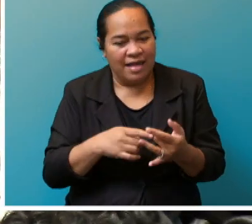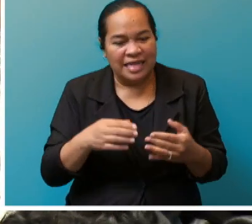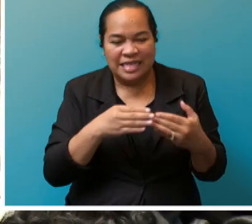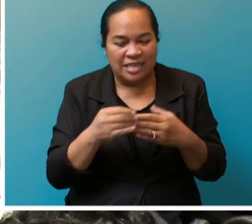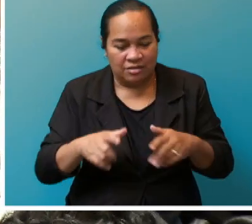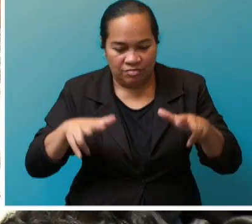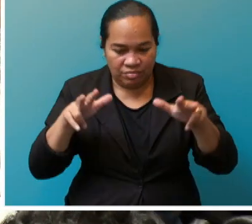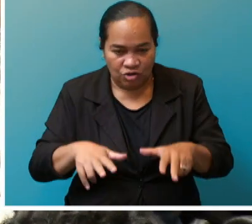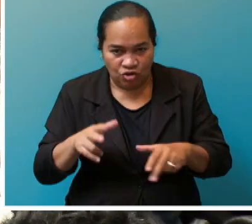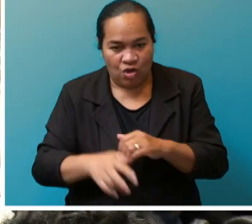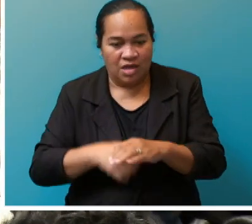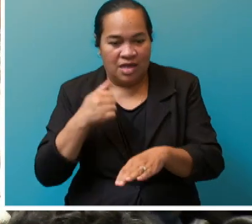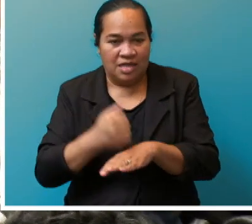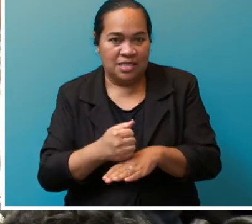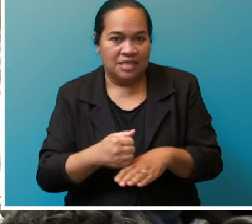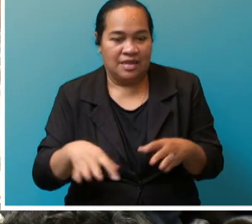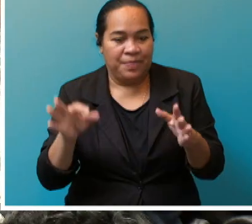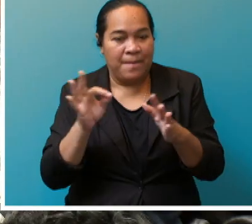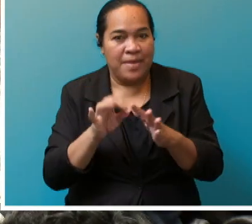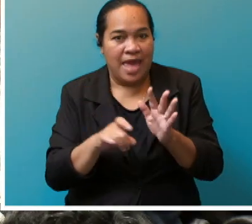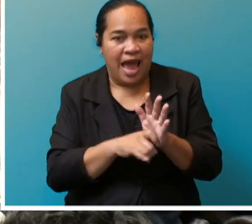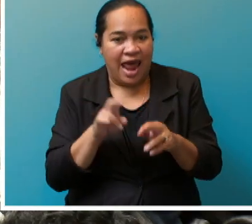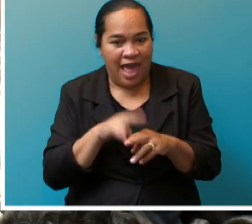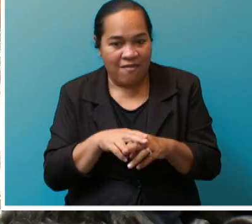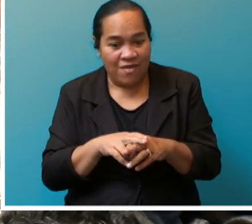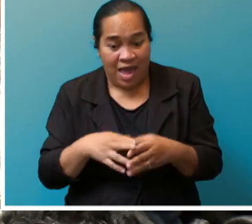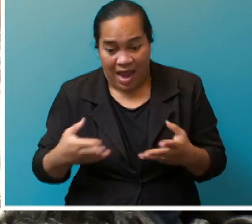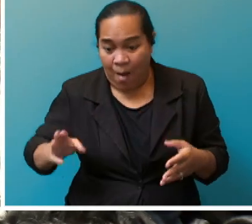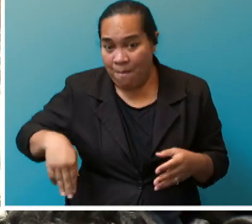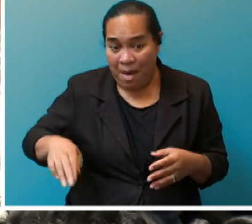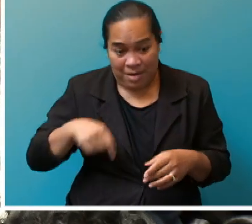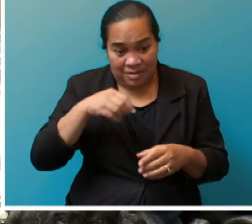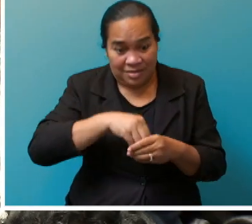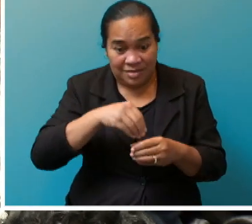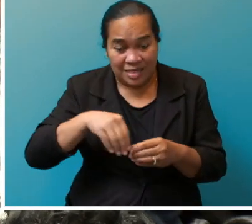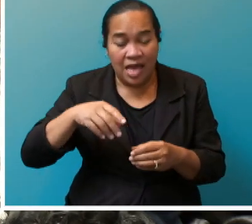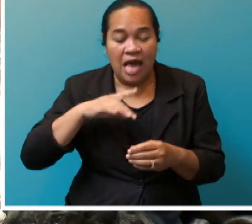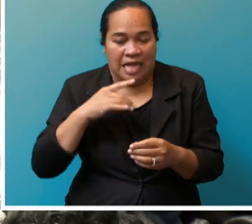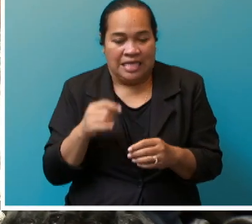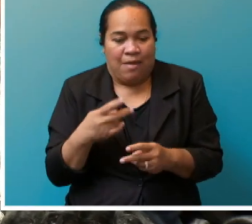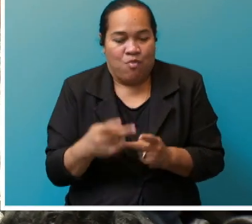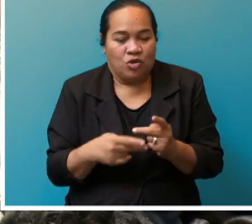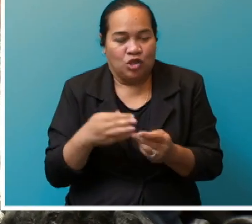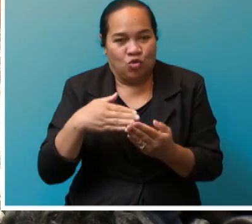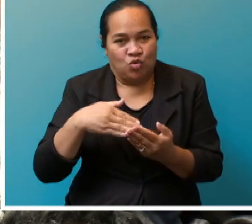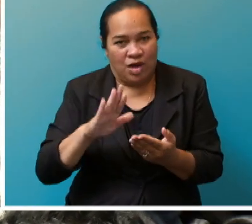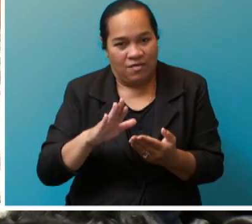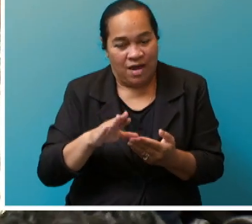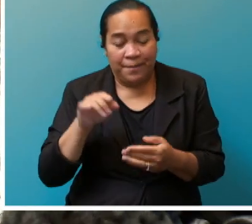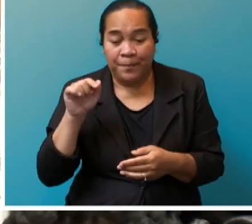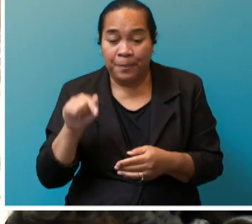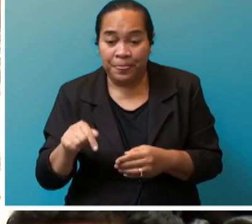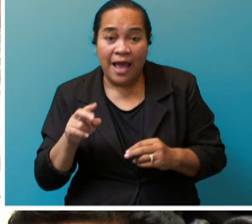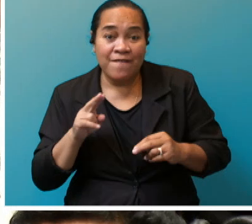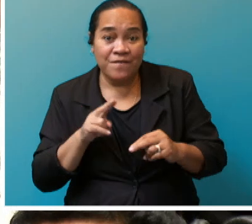establishing the PRF, and member countries now have begun the process of ratification. Fiji, through the Ministry of Foreign